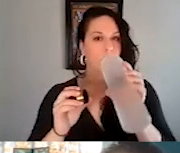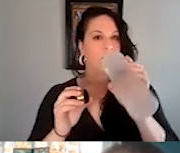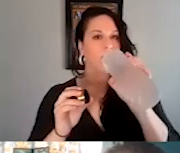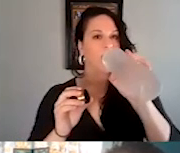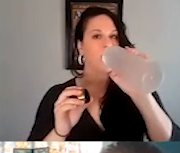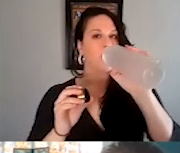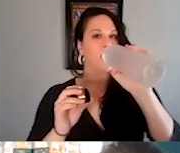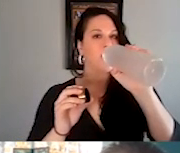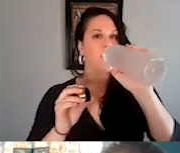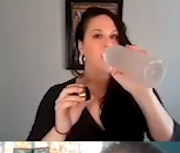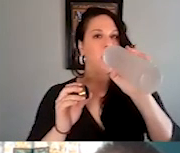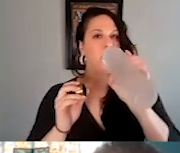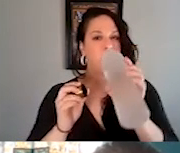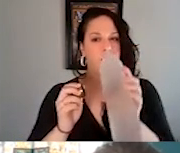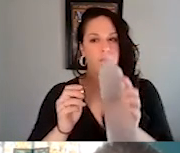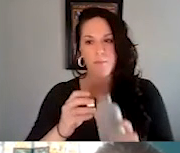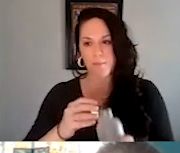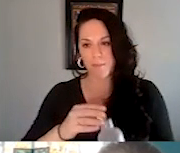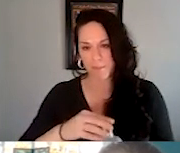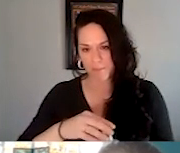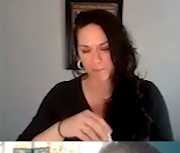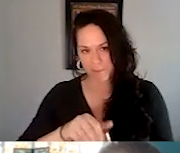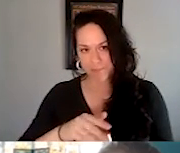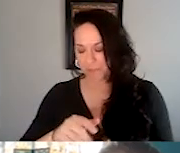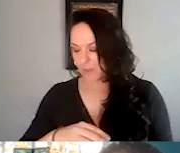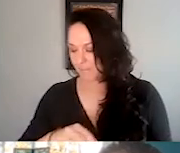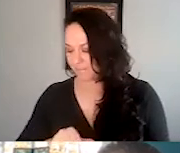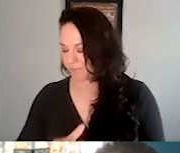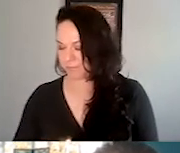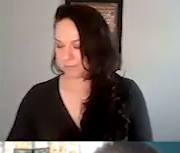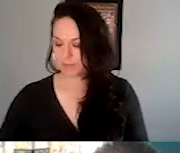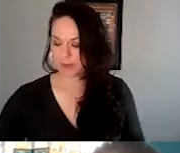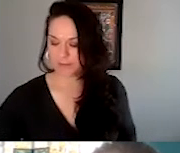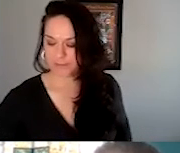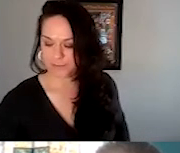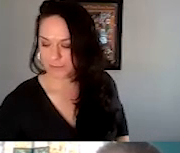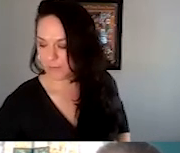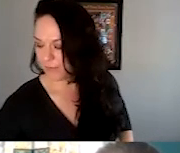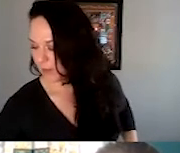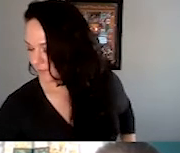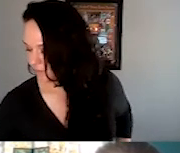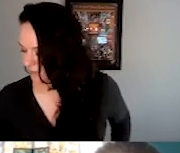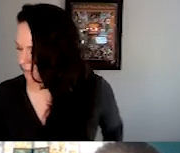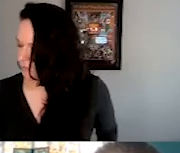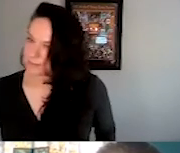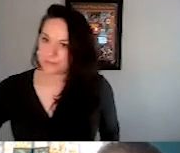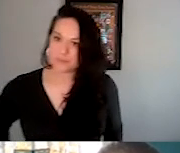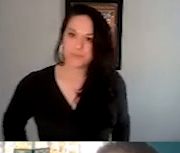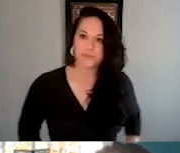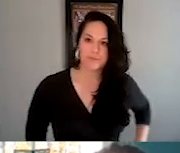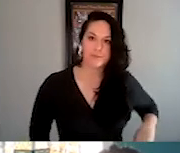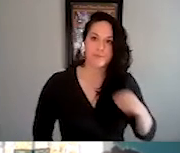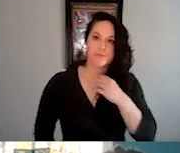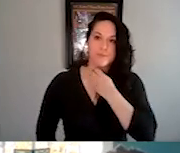please. So what did they achieve? They informed their local prosecutors in the Missouri Department of Health and Human Services